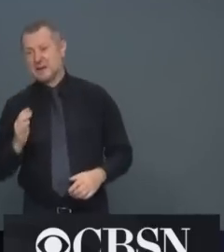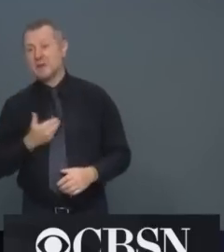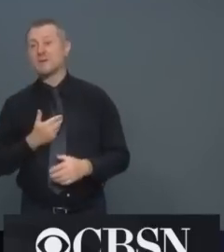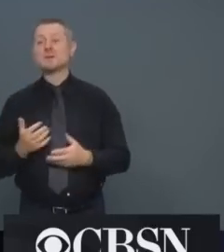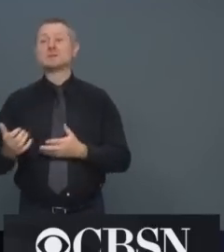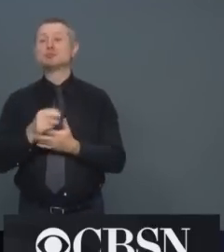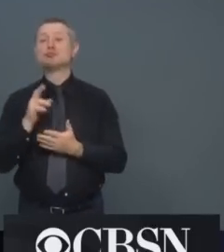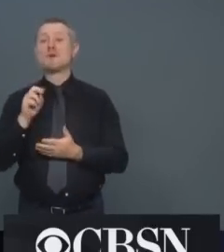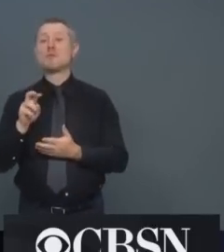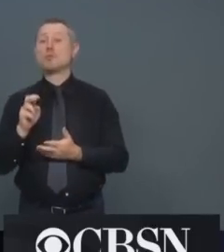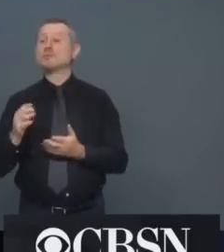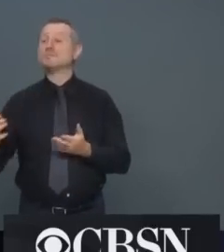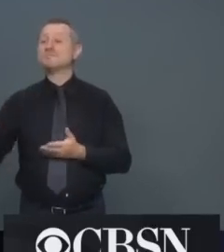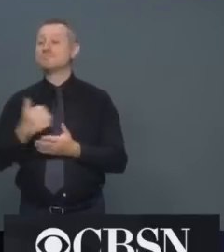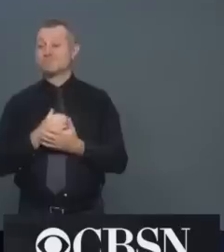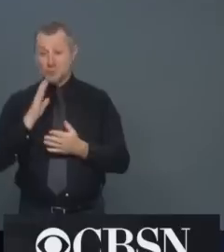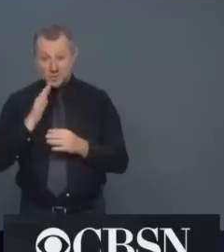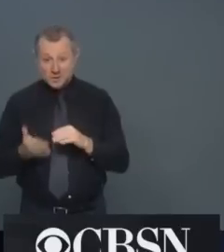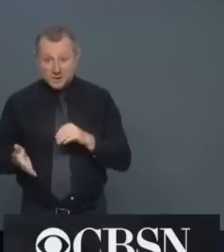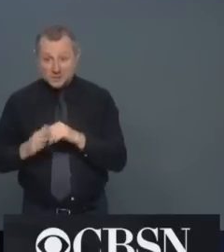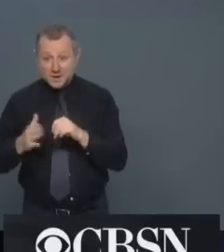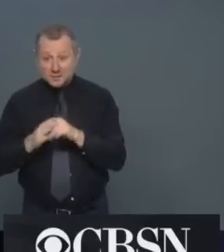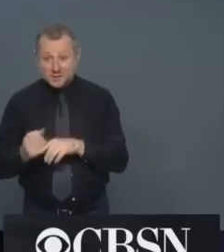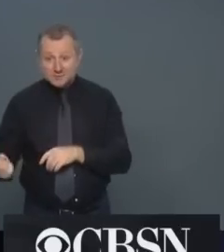coming years? Okay.